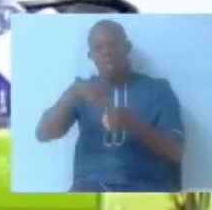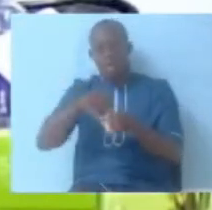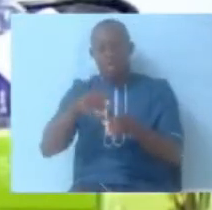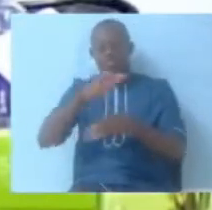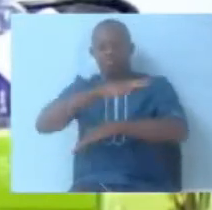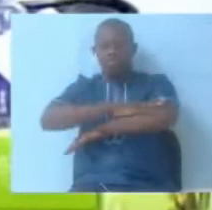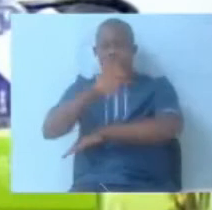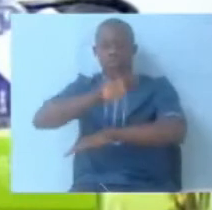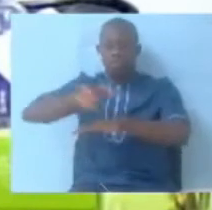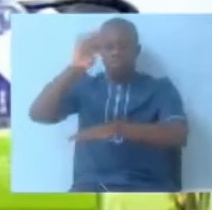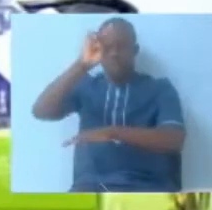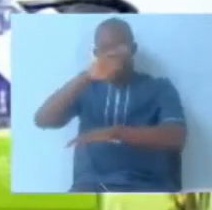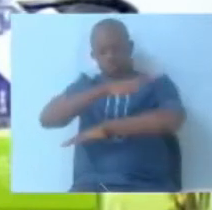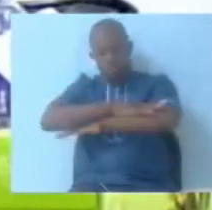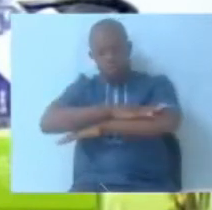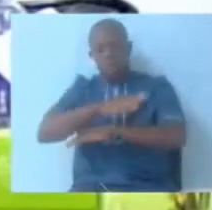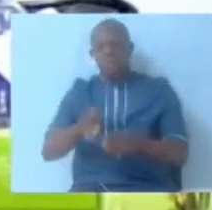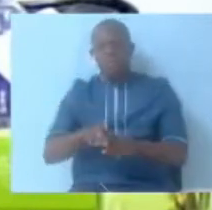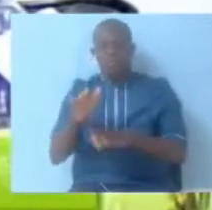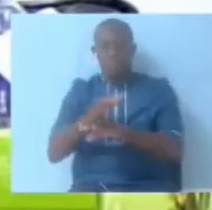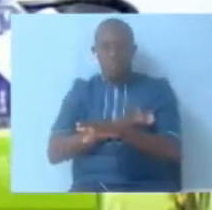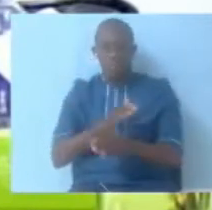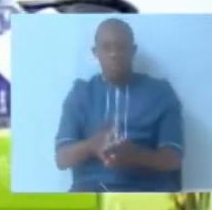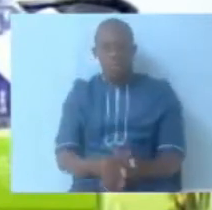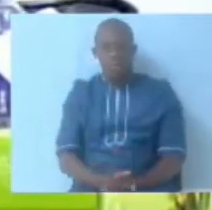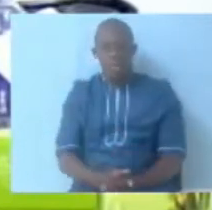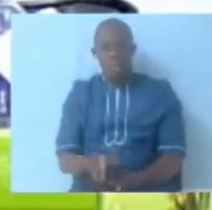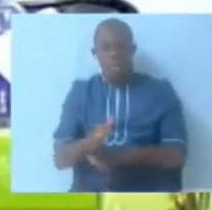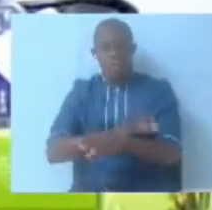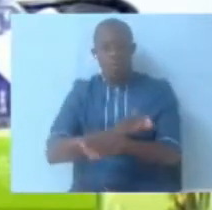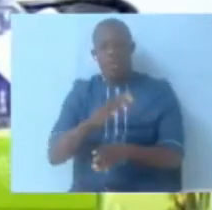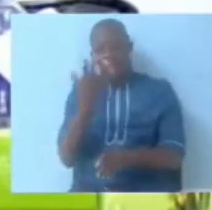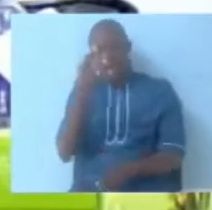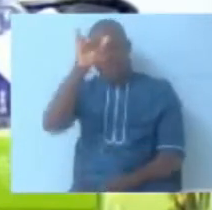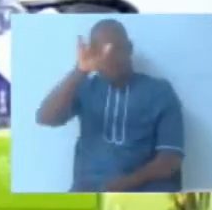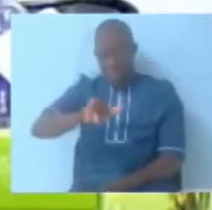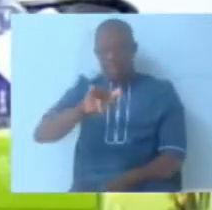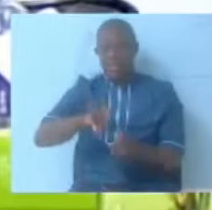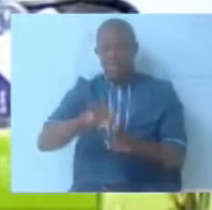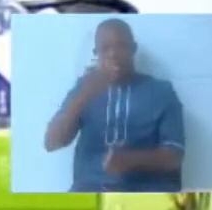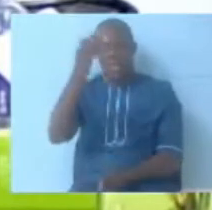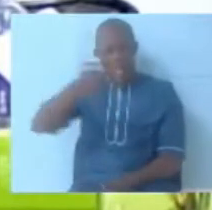School. I spent 5 years, 82-87 in Nusrat. Ntartaje Sanjilulu kabo